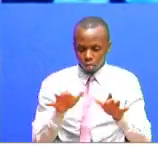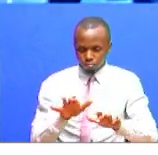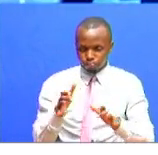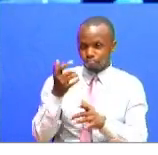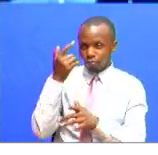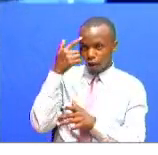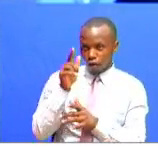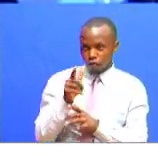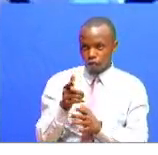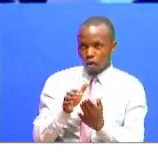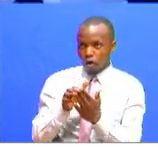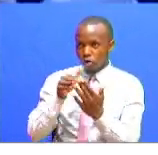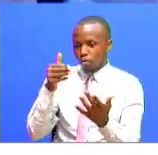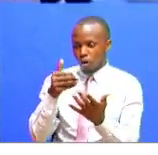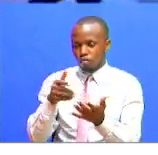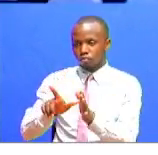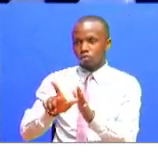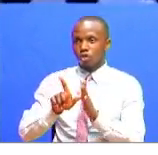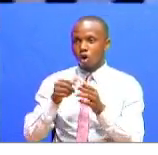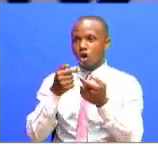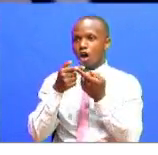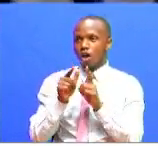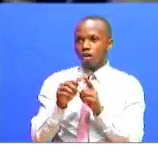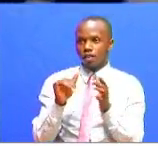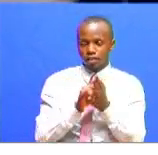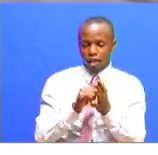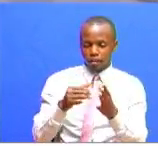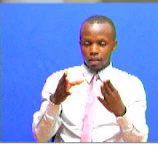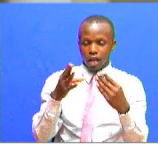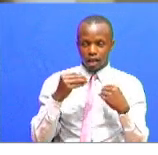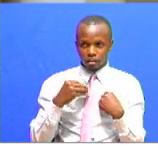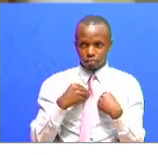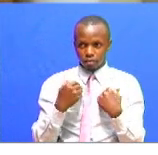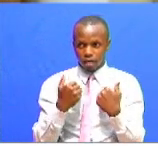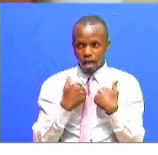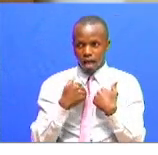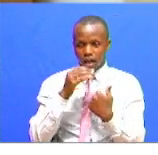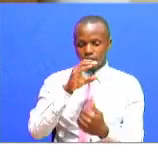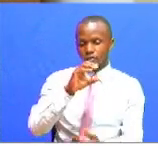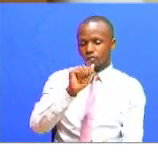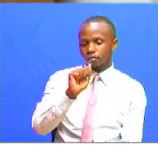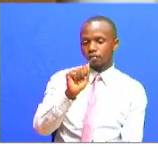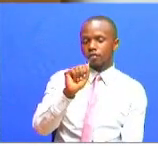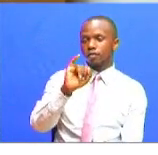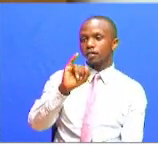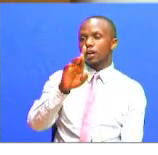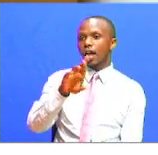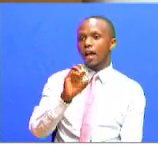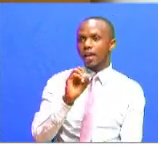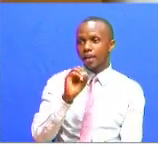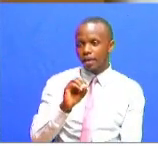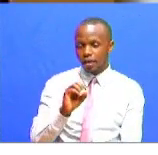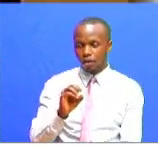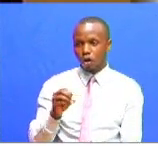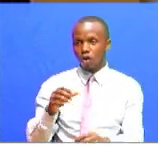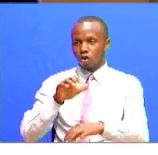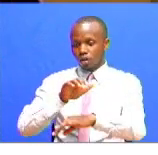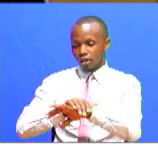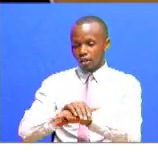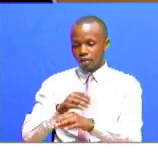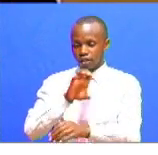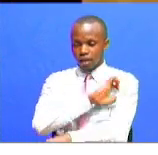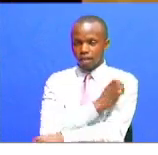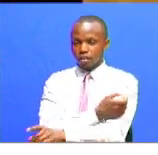loans. However, these agreements are contingent upon Cairo's commitment to ramping up energy exports to Europe